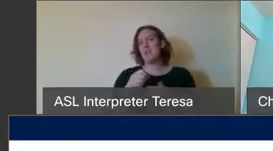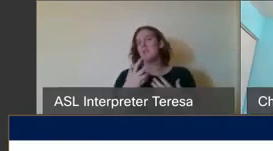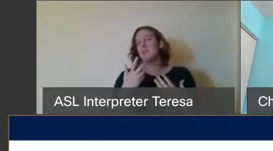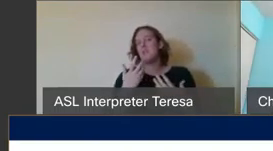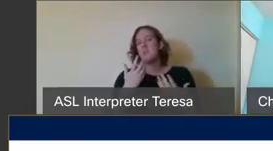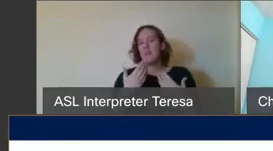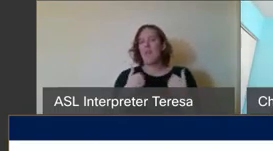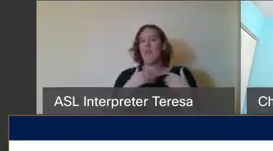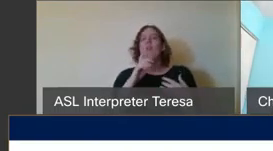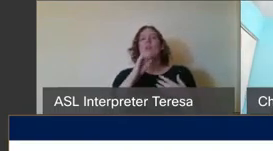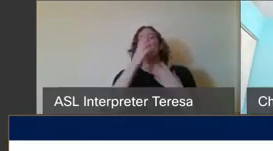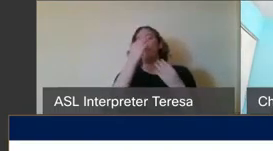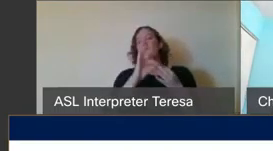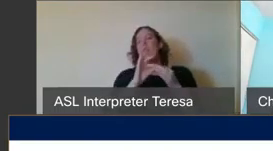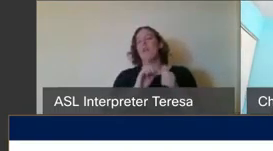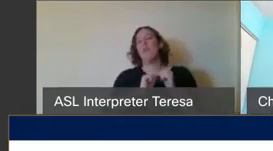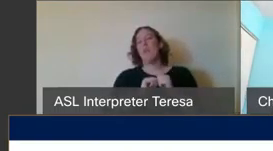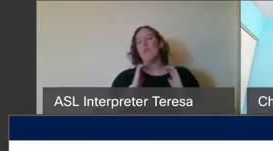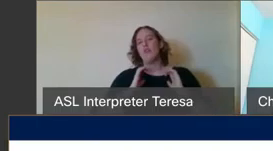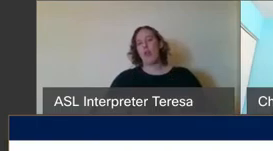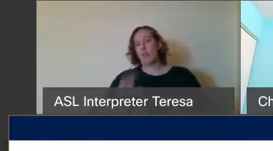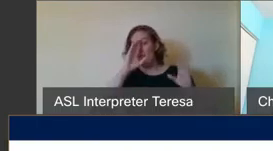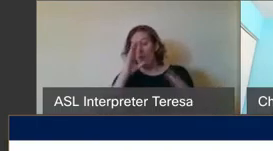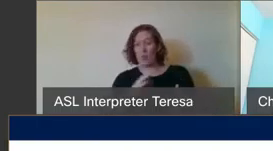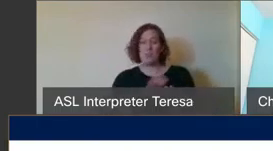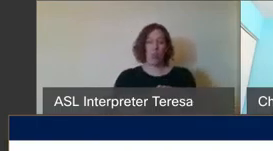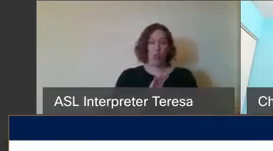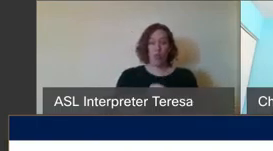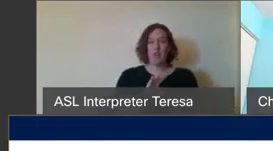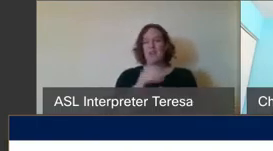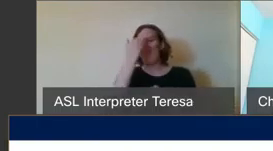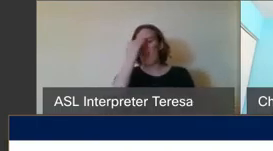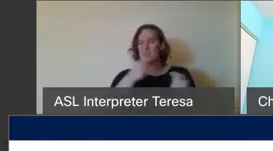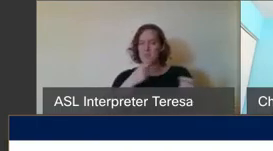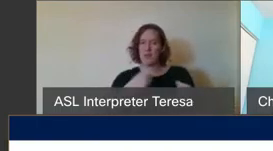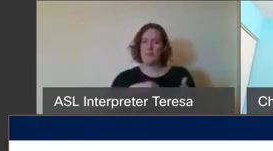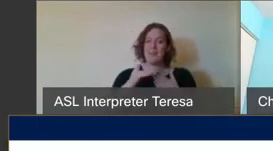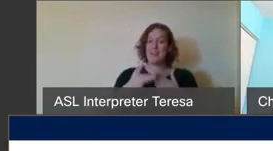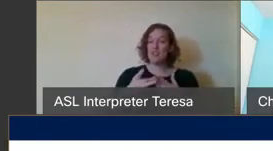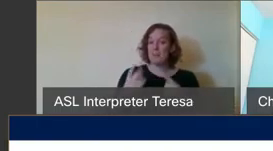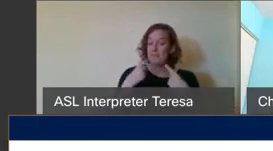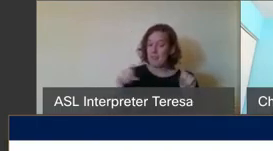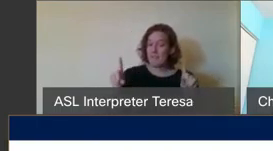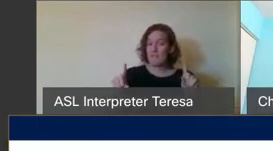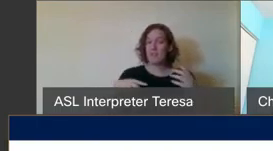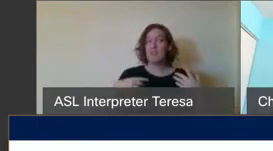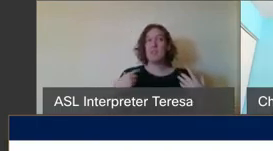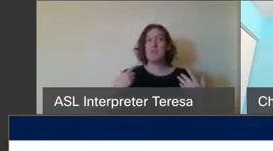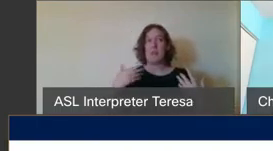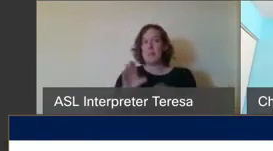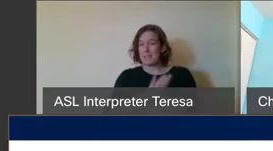information pertaining to customer focus, learning and knowledge management, leadership effectiveness,